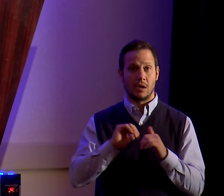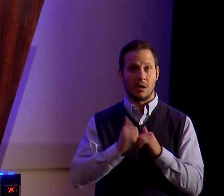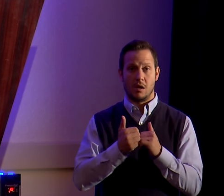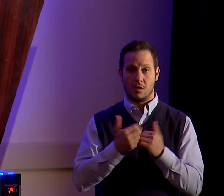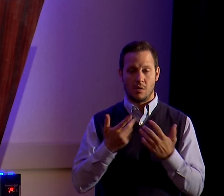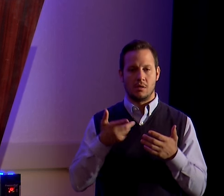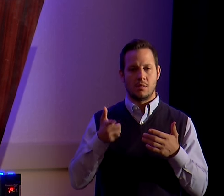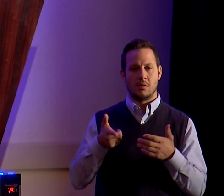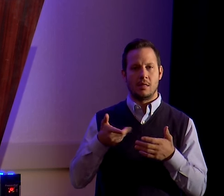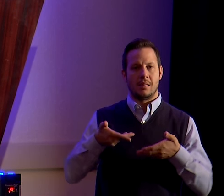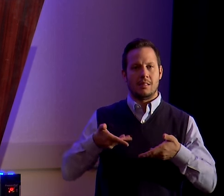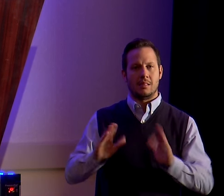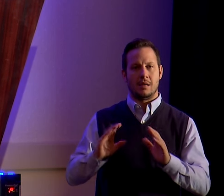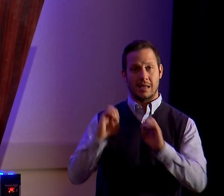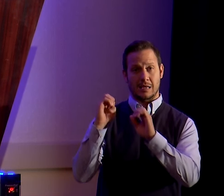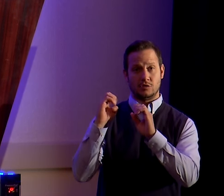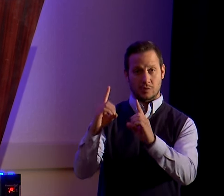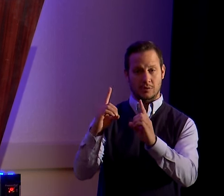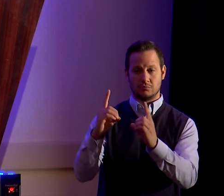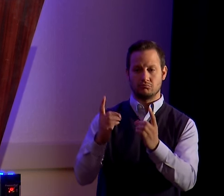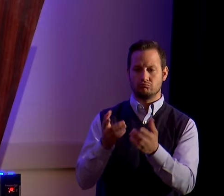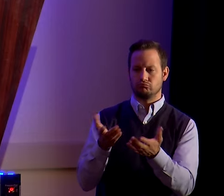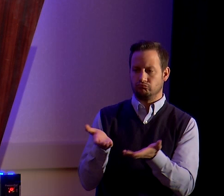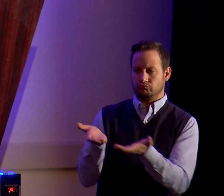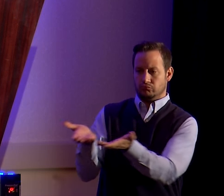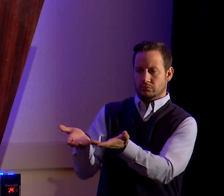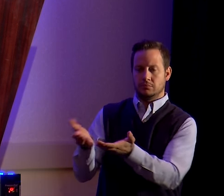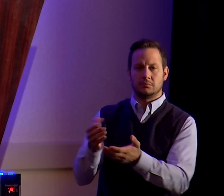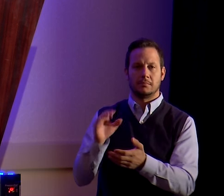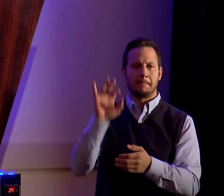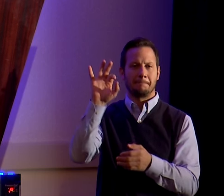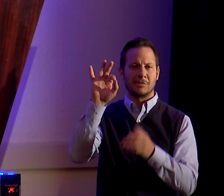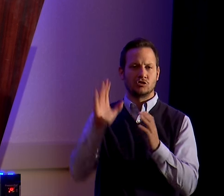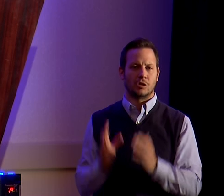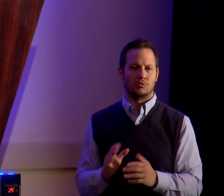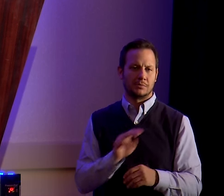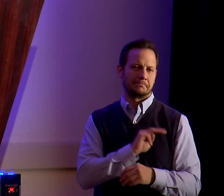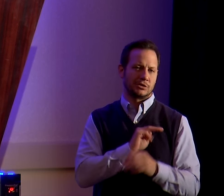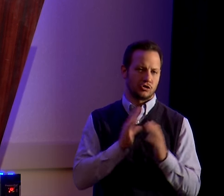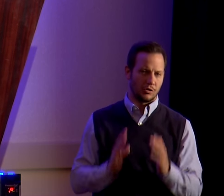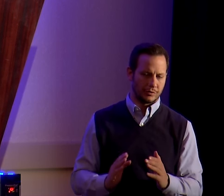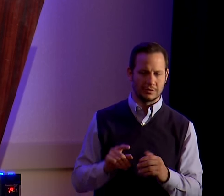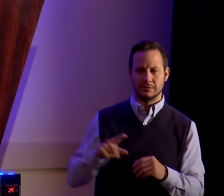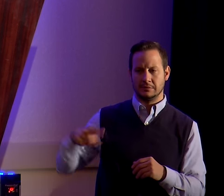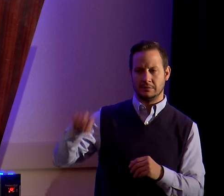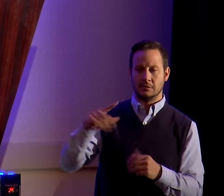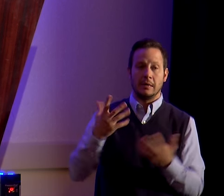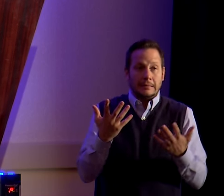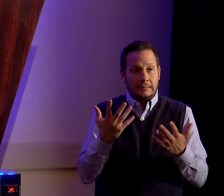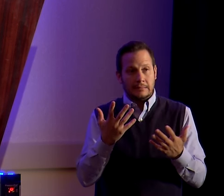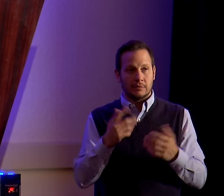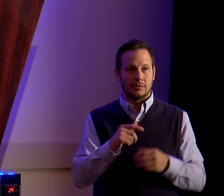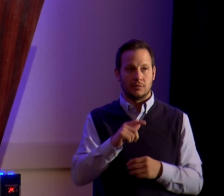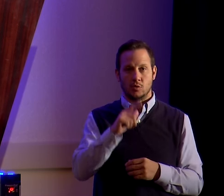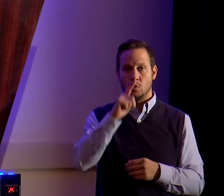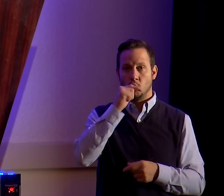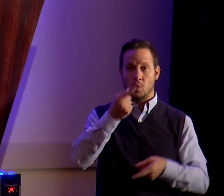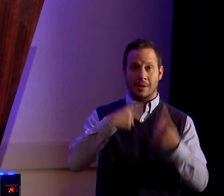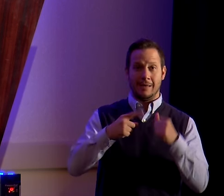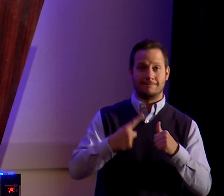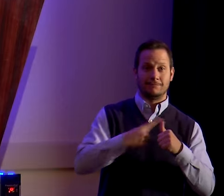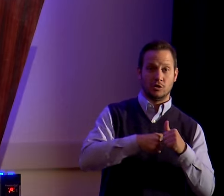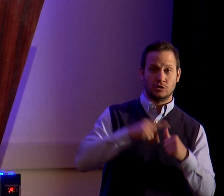the education to the missionaries. Okay? You can debate as to who came first, the missionaries or